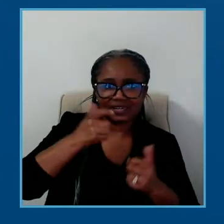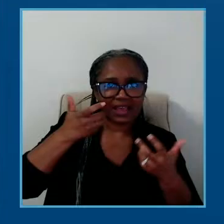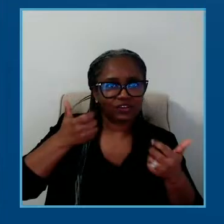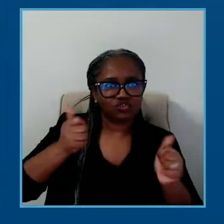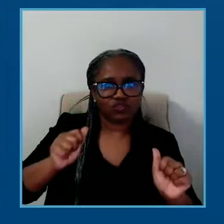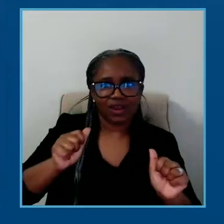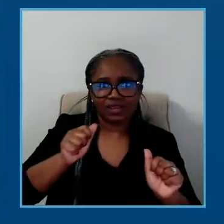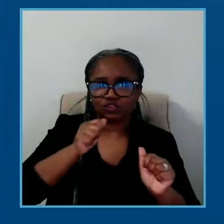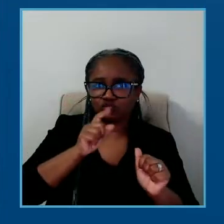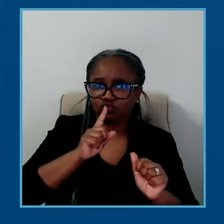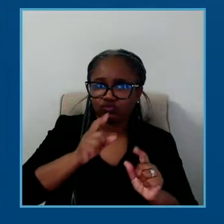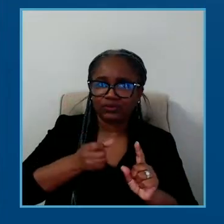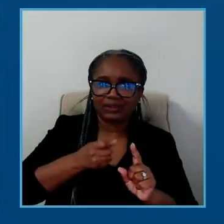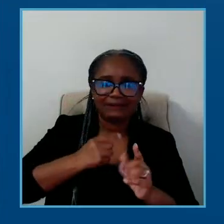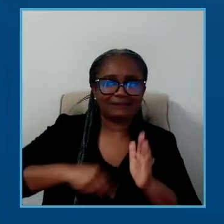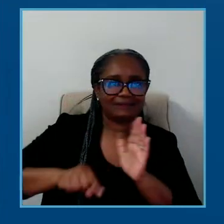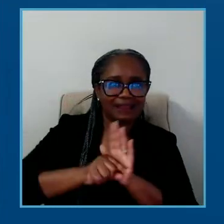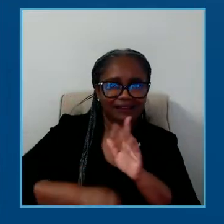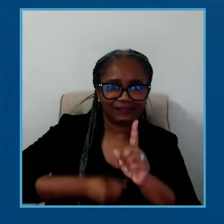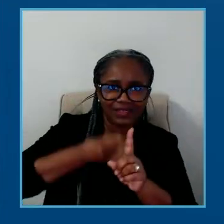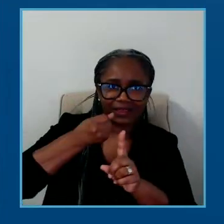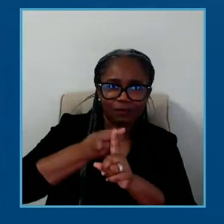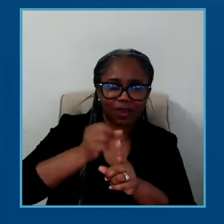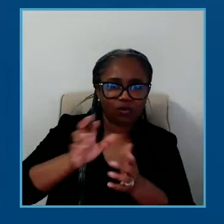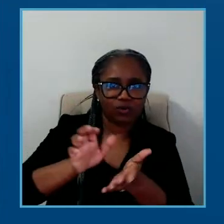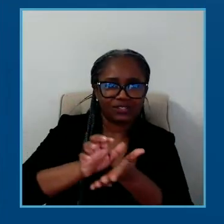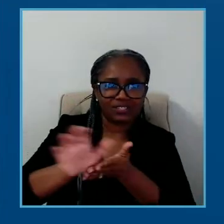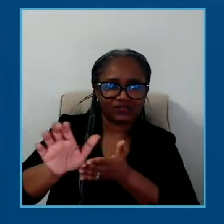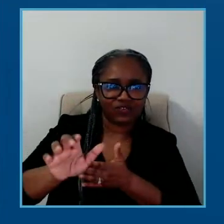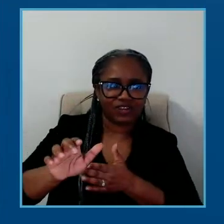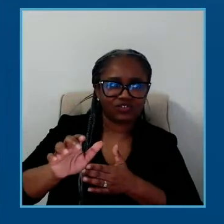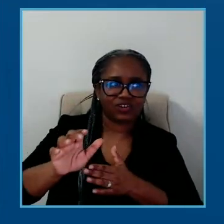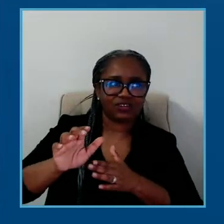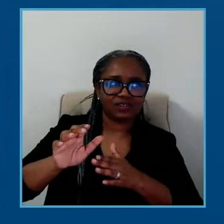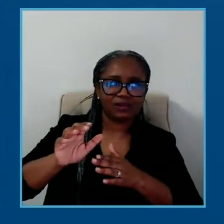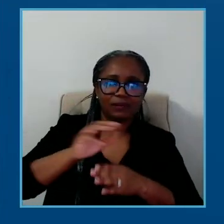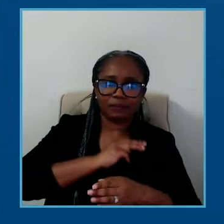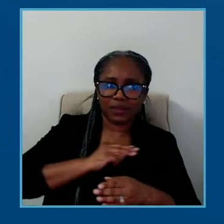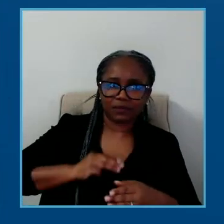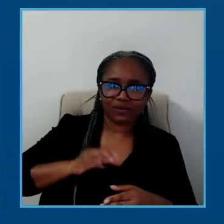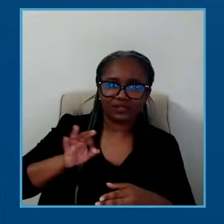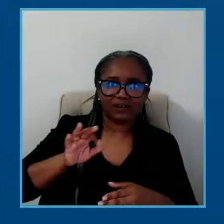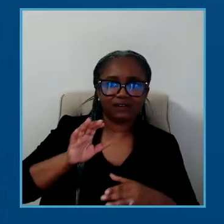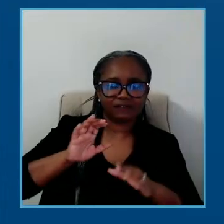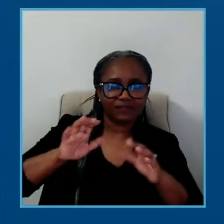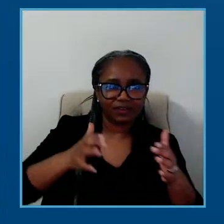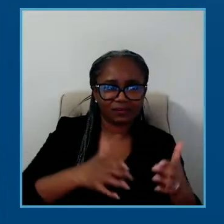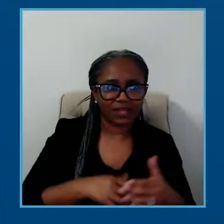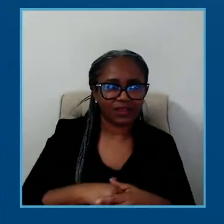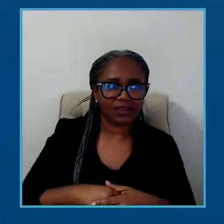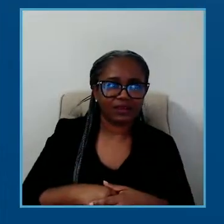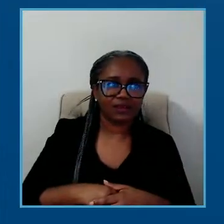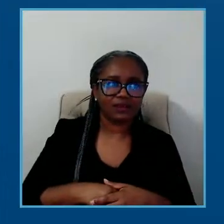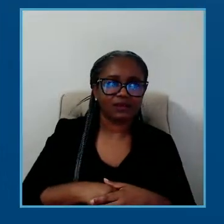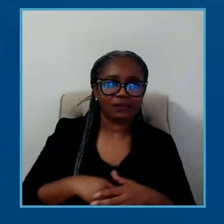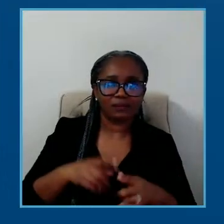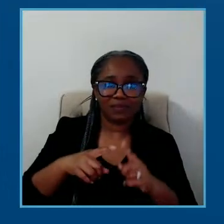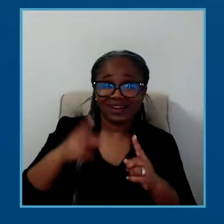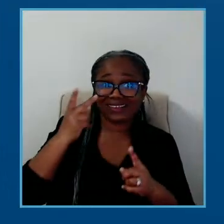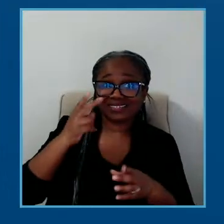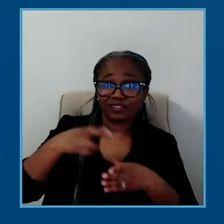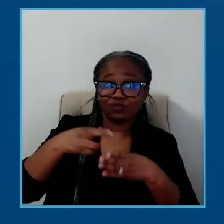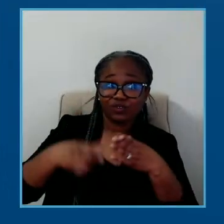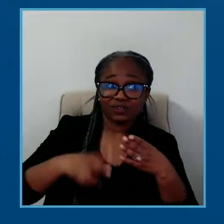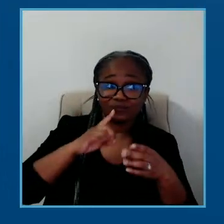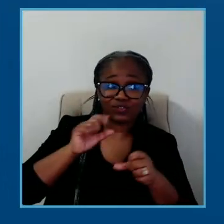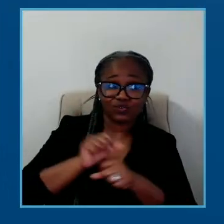that. I don't see how, as the Democrat Party, the party of free and fair elections, we could be